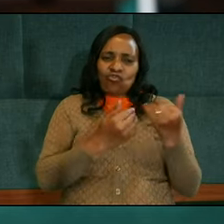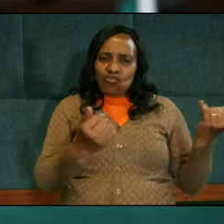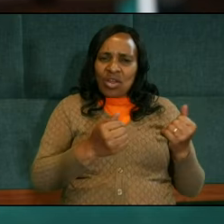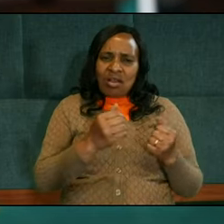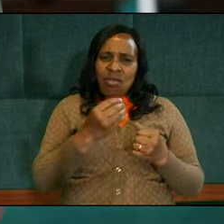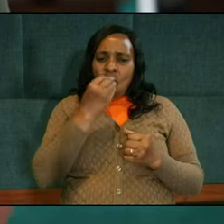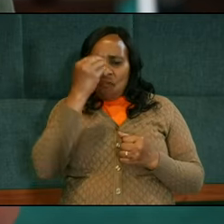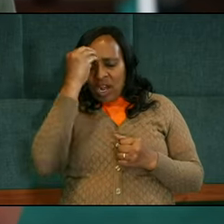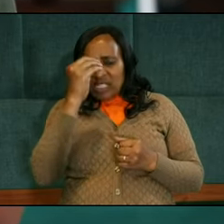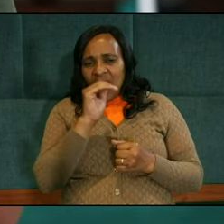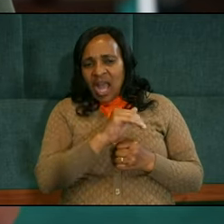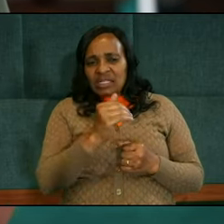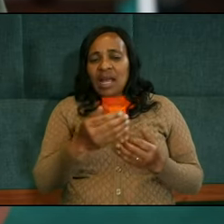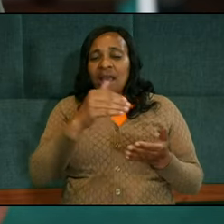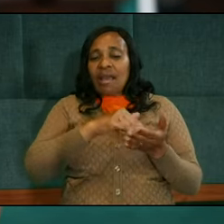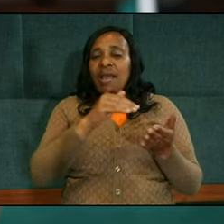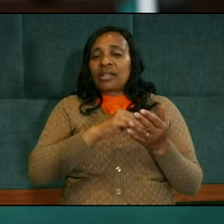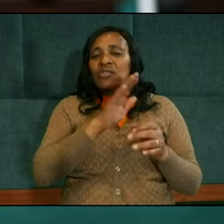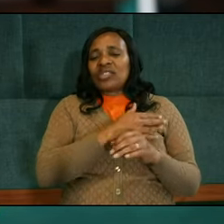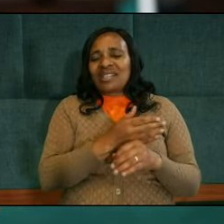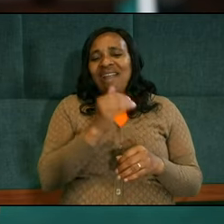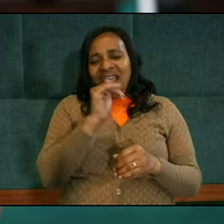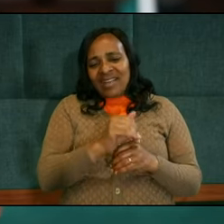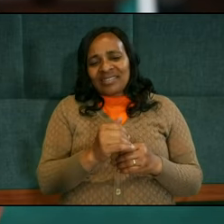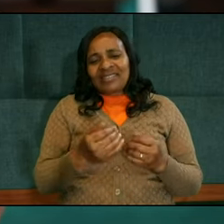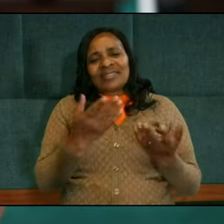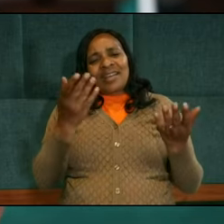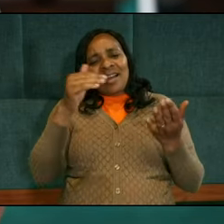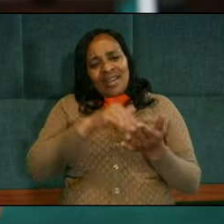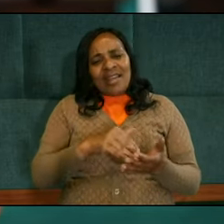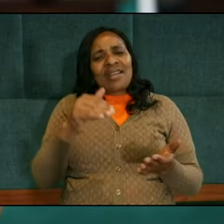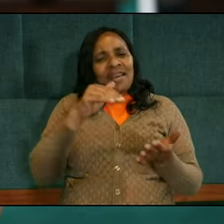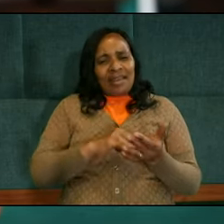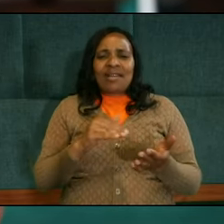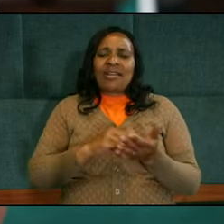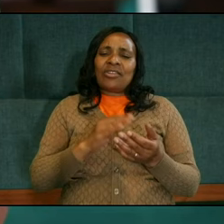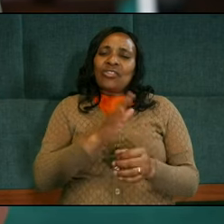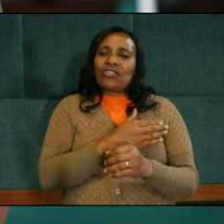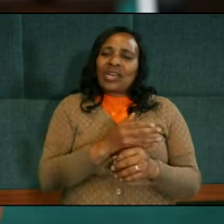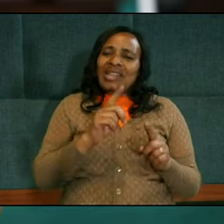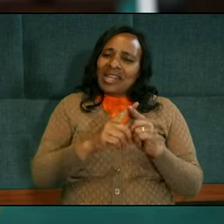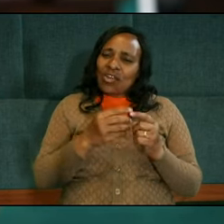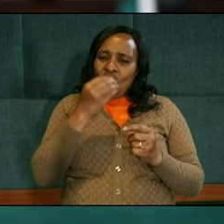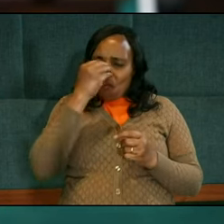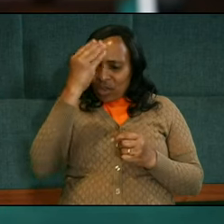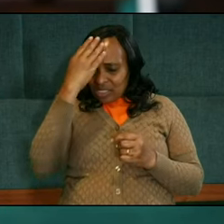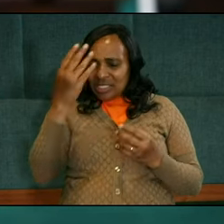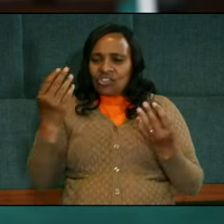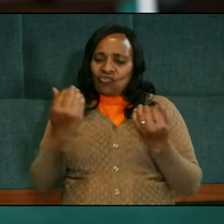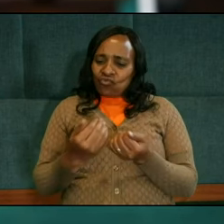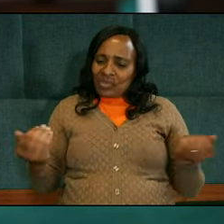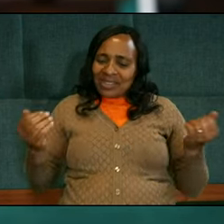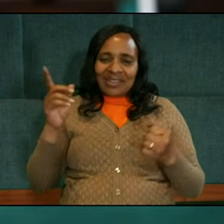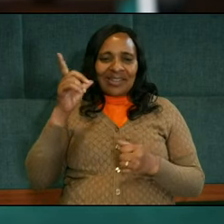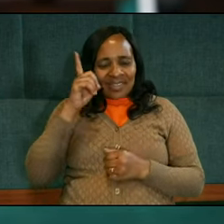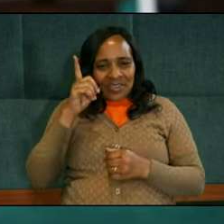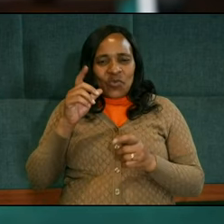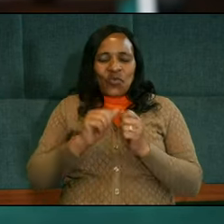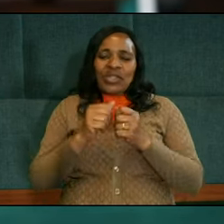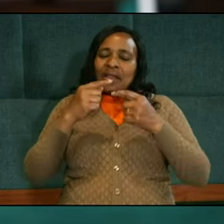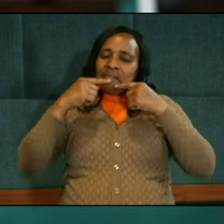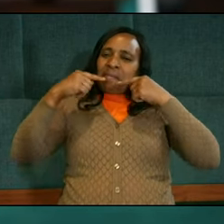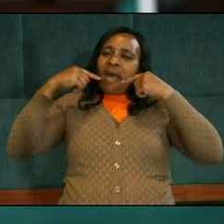what they had and seen. The adventurers sang again the songs, and the orphans listened and with bright